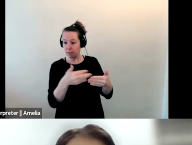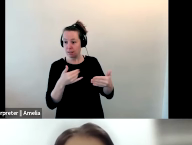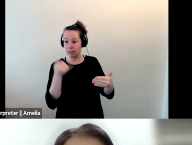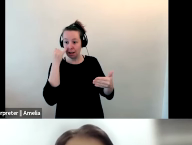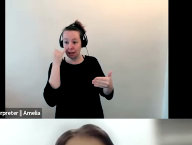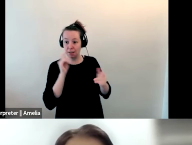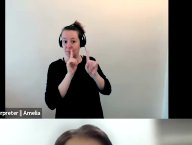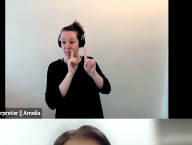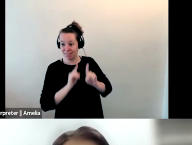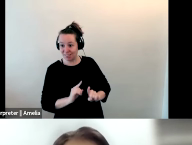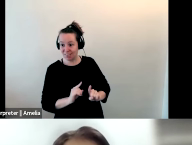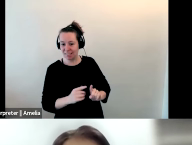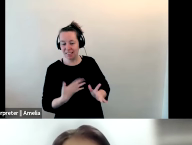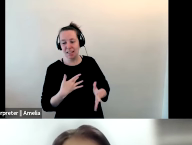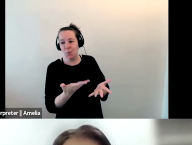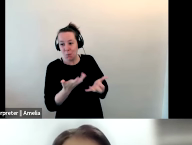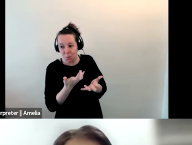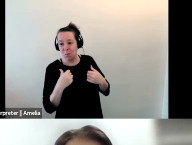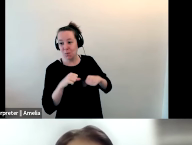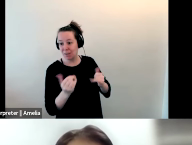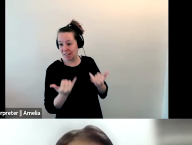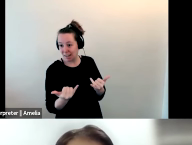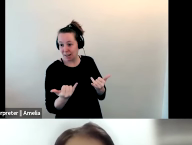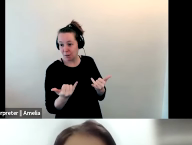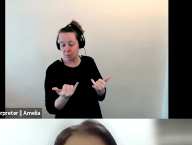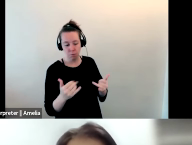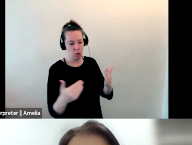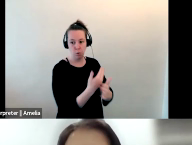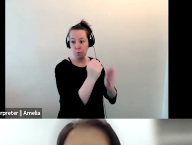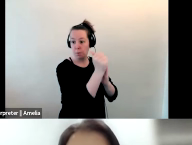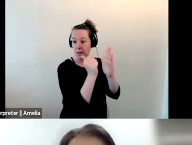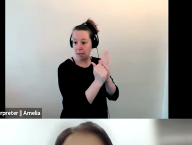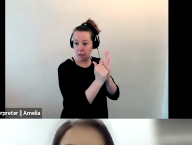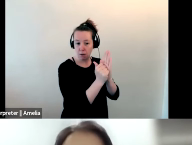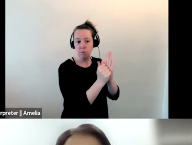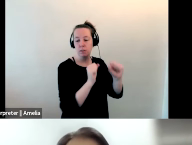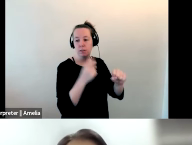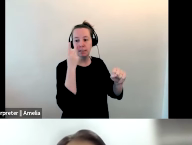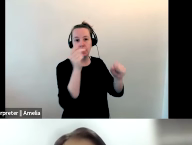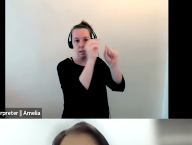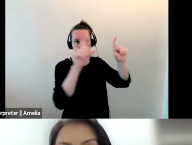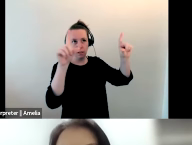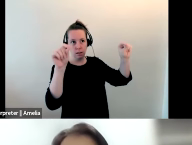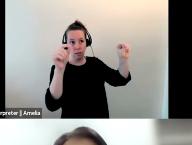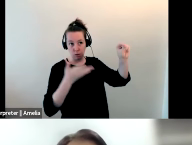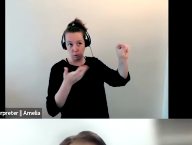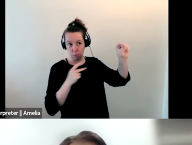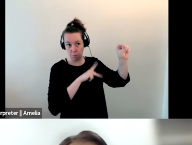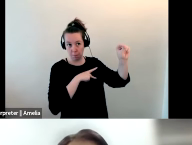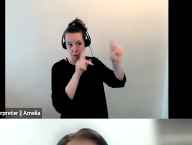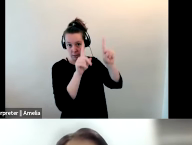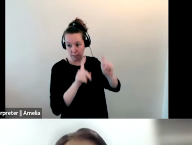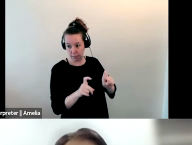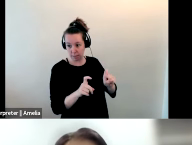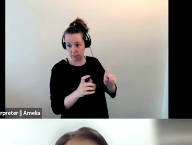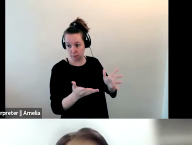it will come across and ask you if you want to do the Lumina Spark personality profile. If you've never done one, this is a good chance to dive in. But you do get a report.